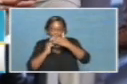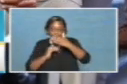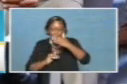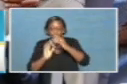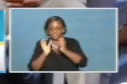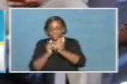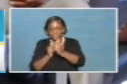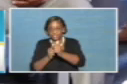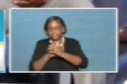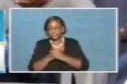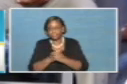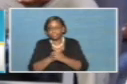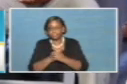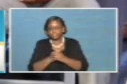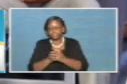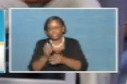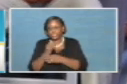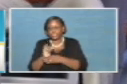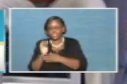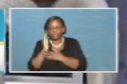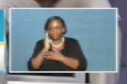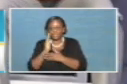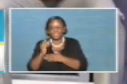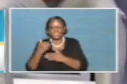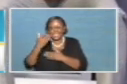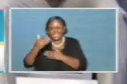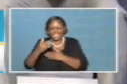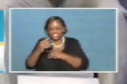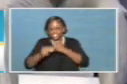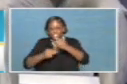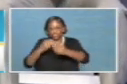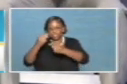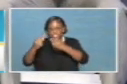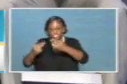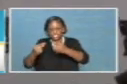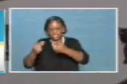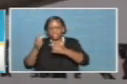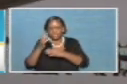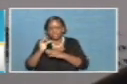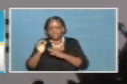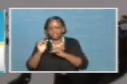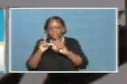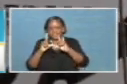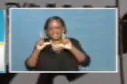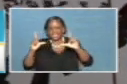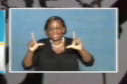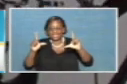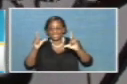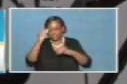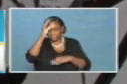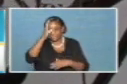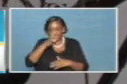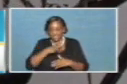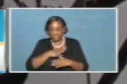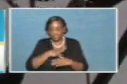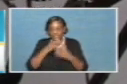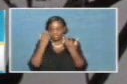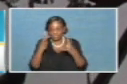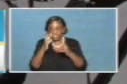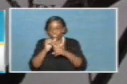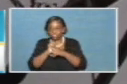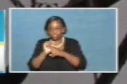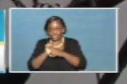The trainees are also poised to become the next generation of linesmen at BPL once they complete the comprehensive five-year training